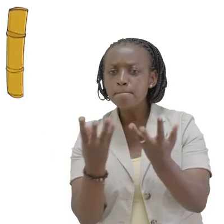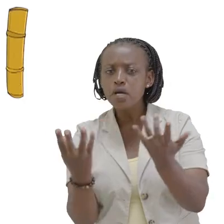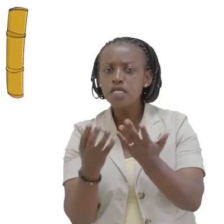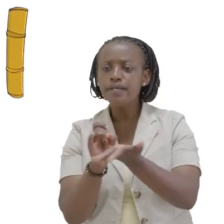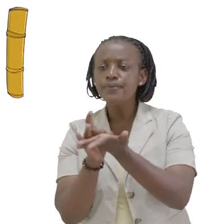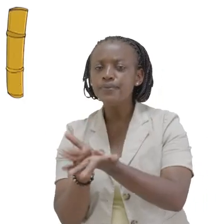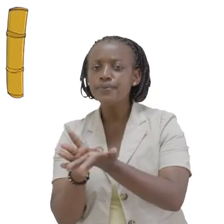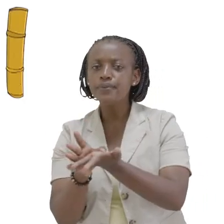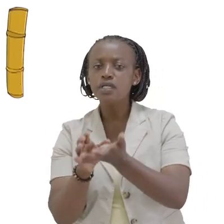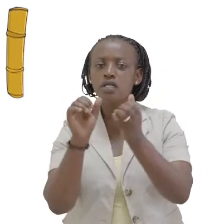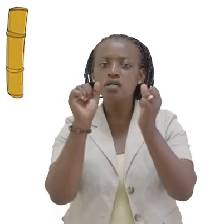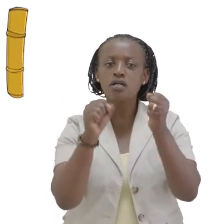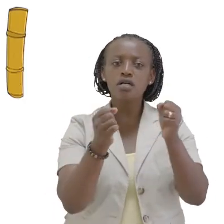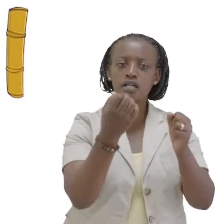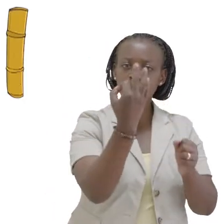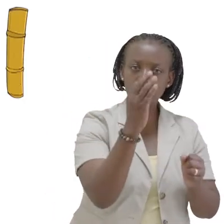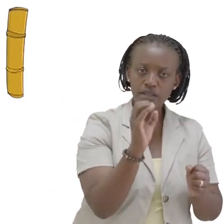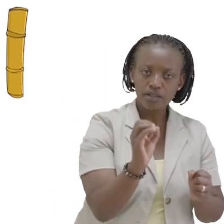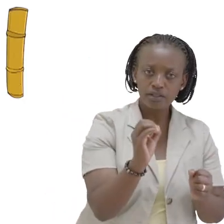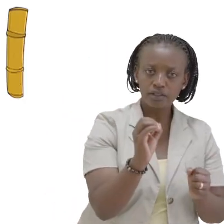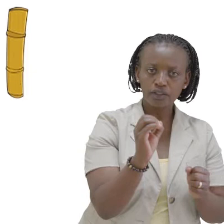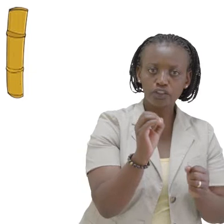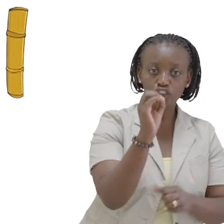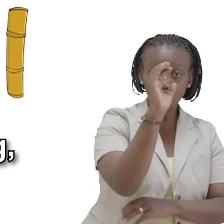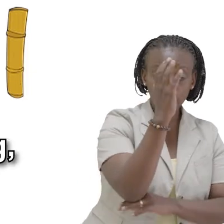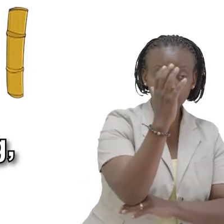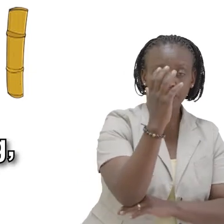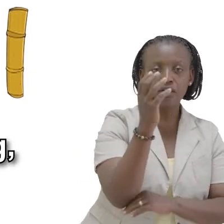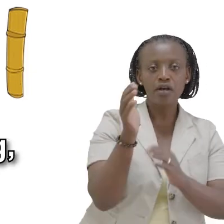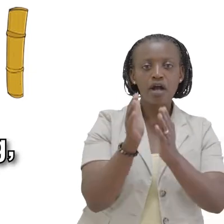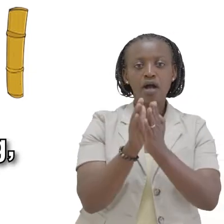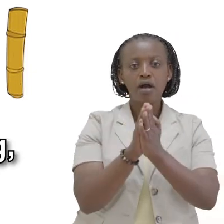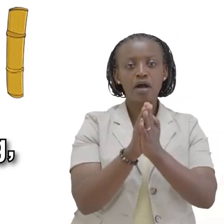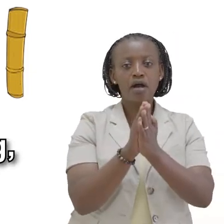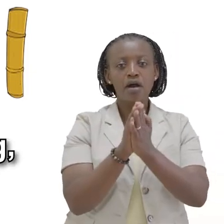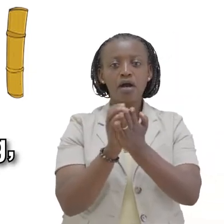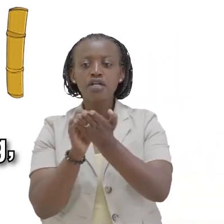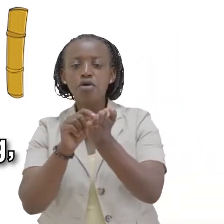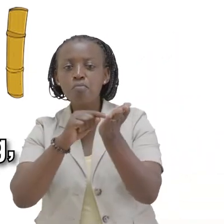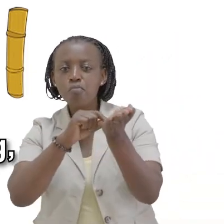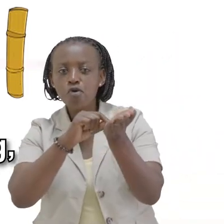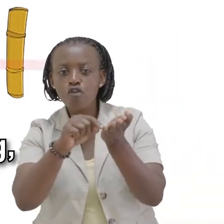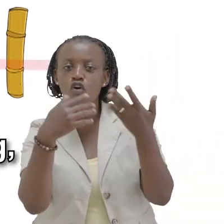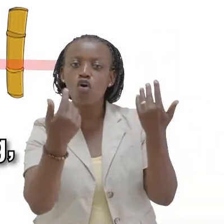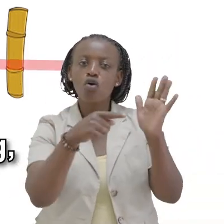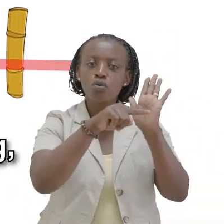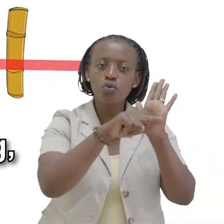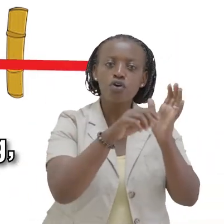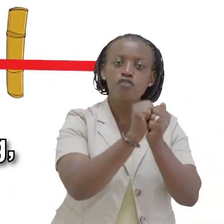standing. To calculate how many I have hit, I will take the 30 bamboo sticks